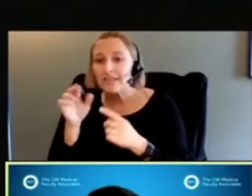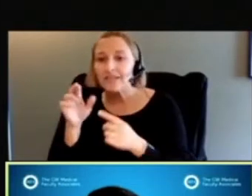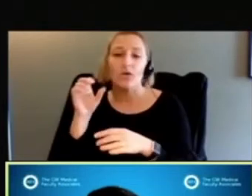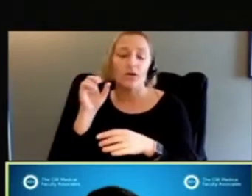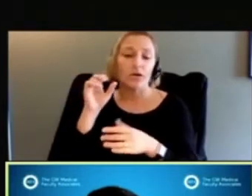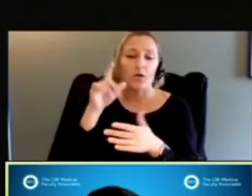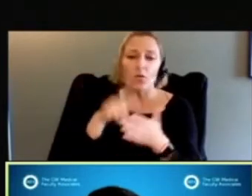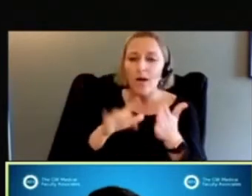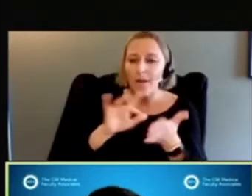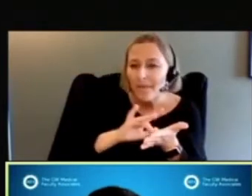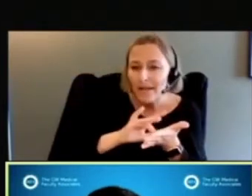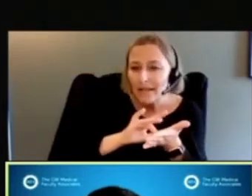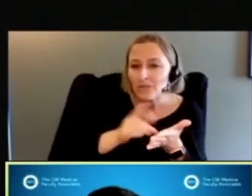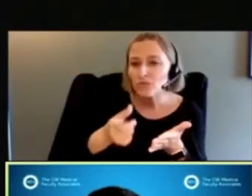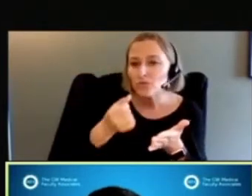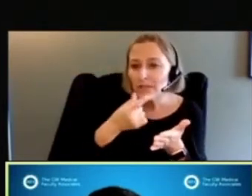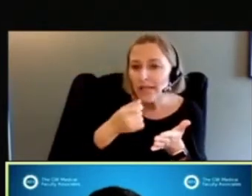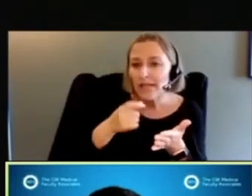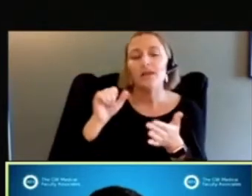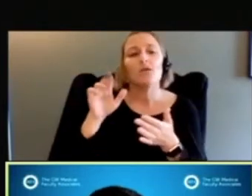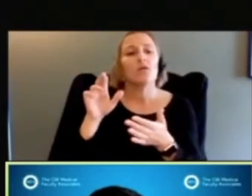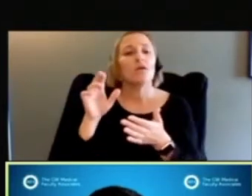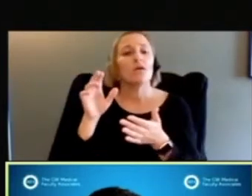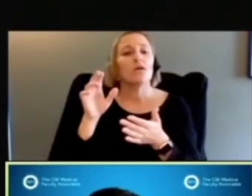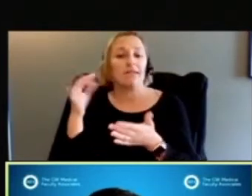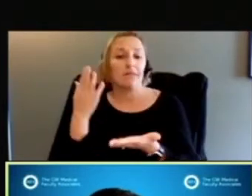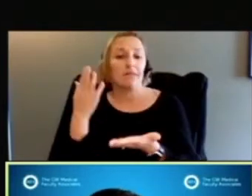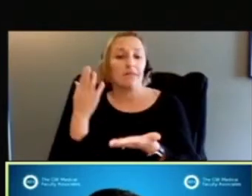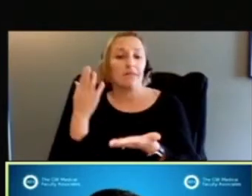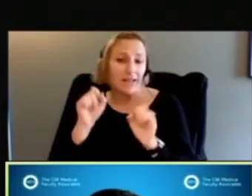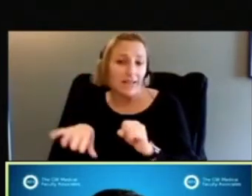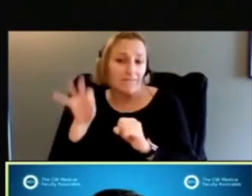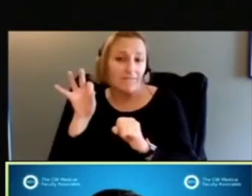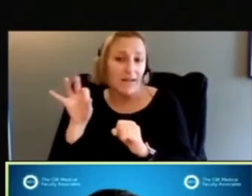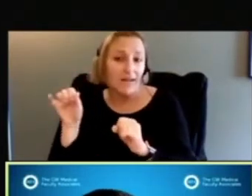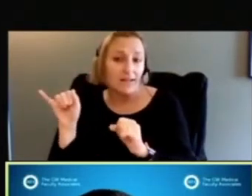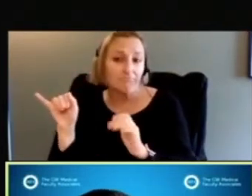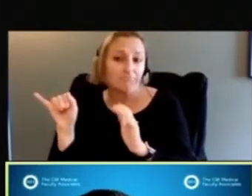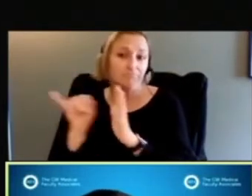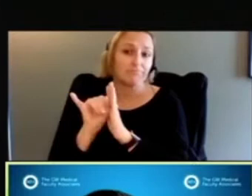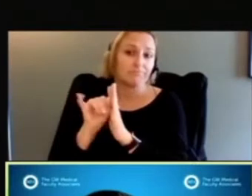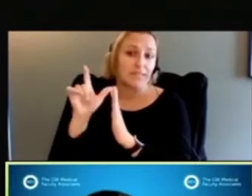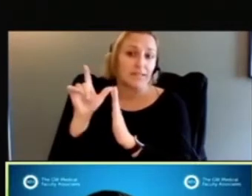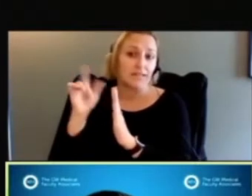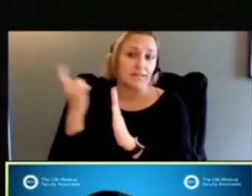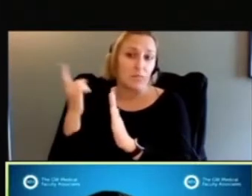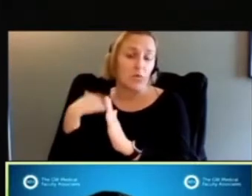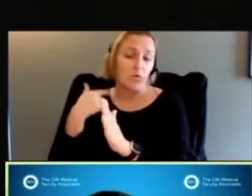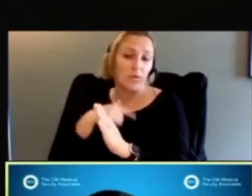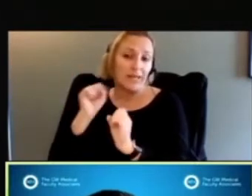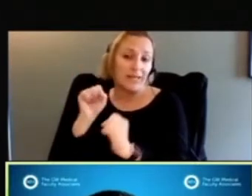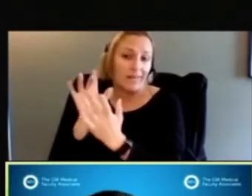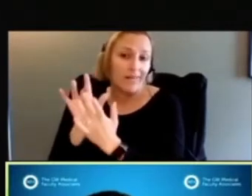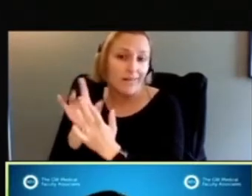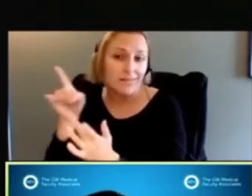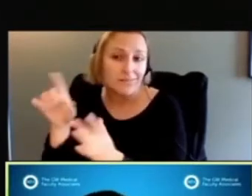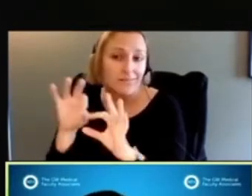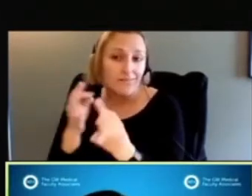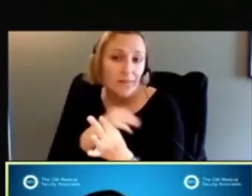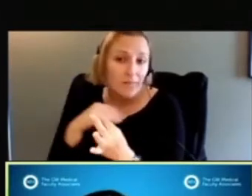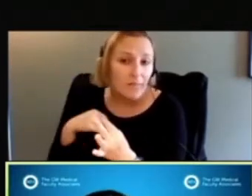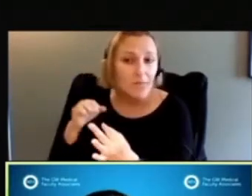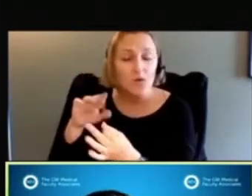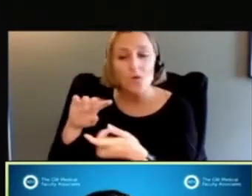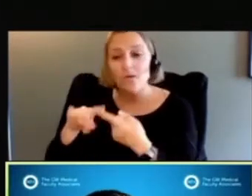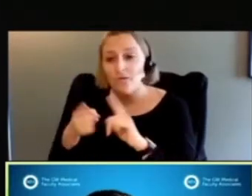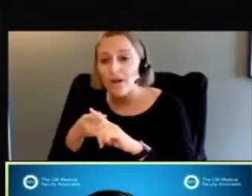if we can identify a family caregiver who we may be able to communicate with. So I think people really kind of